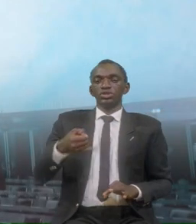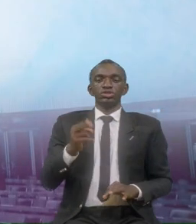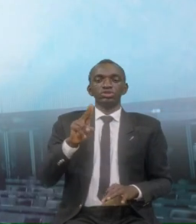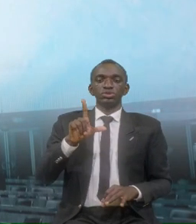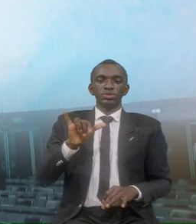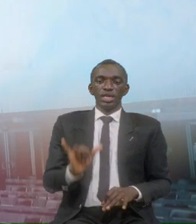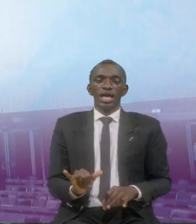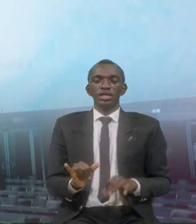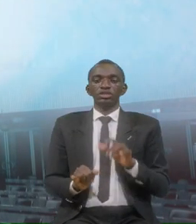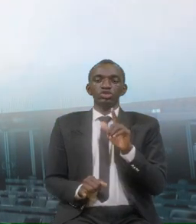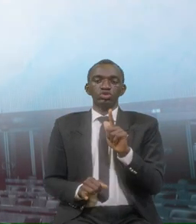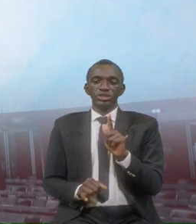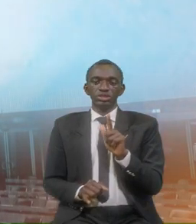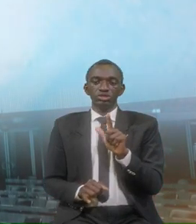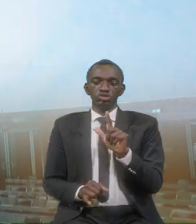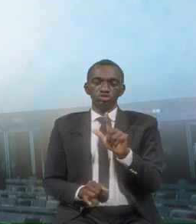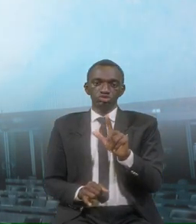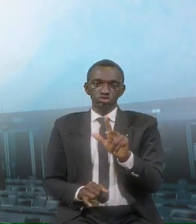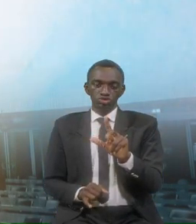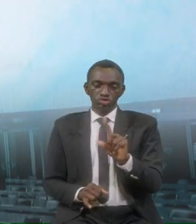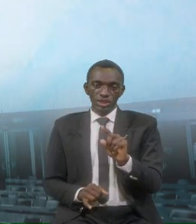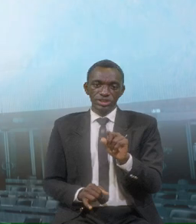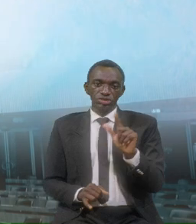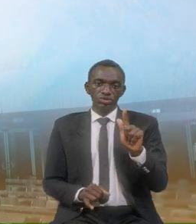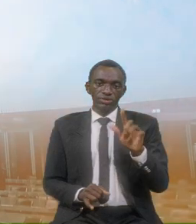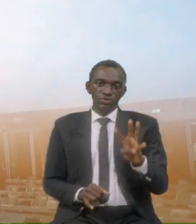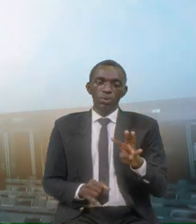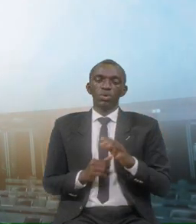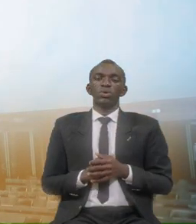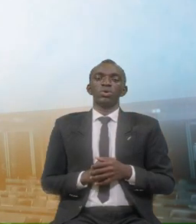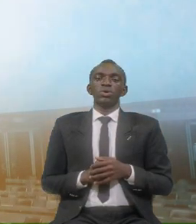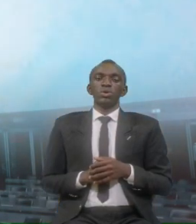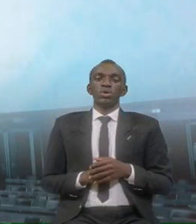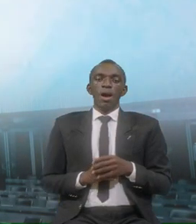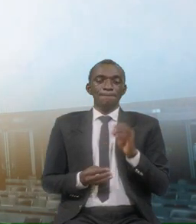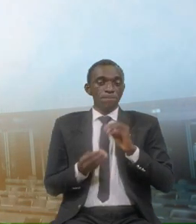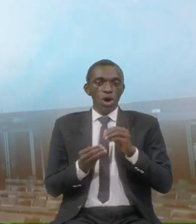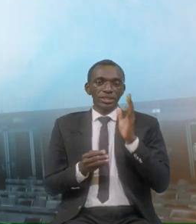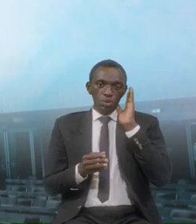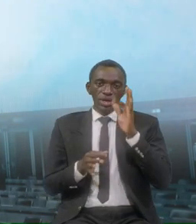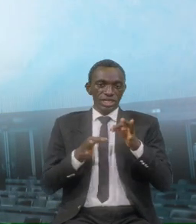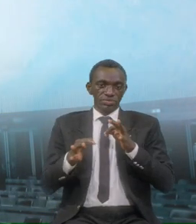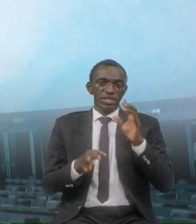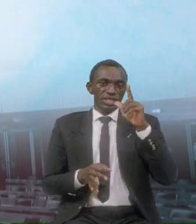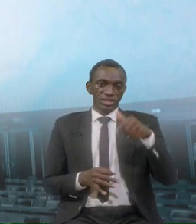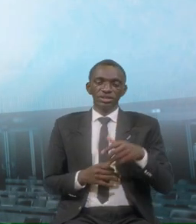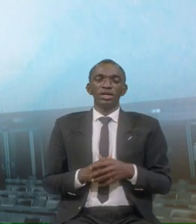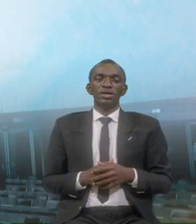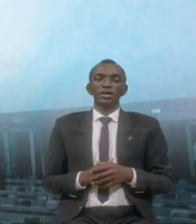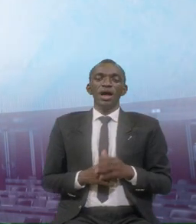will be sent to you. Our pastor will be delighted to have you join this special